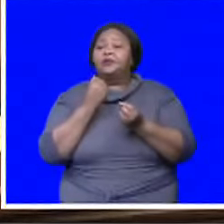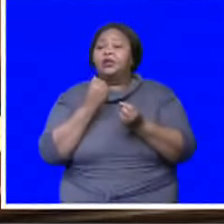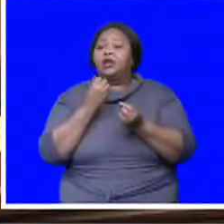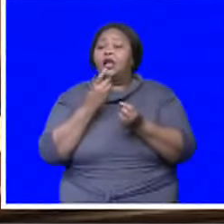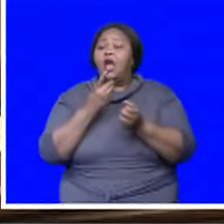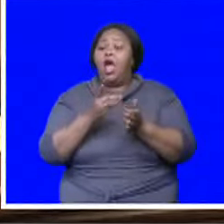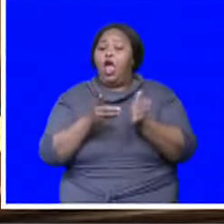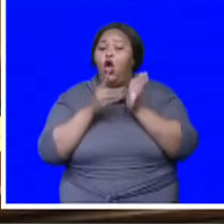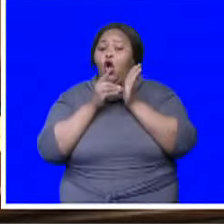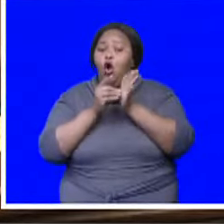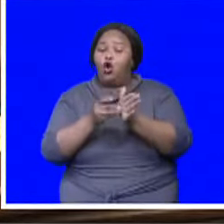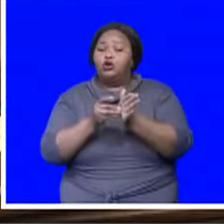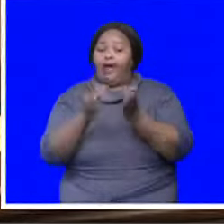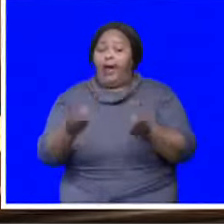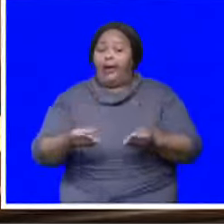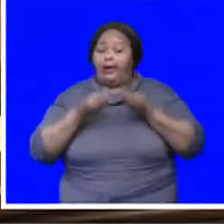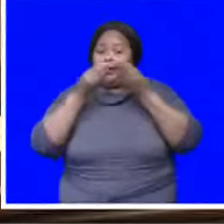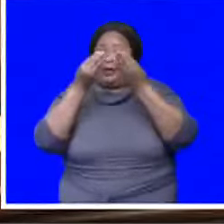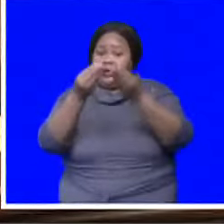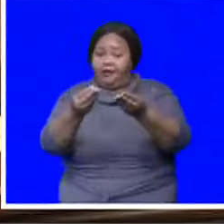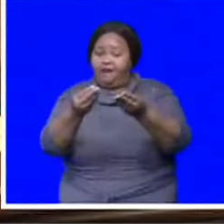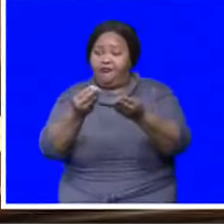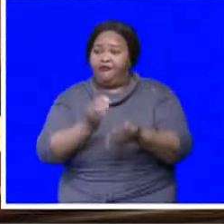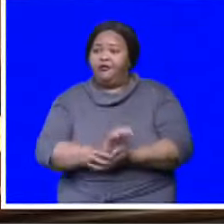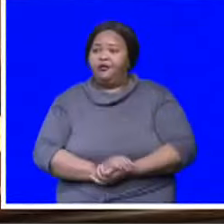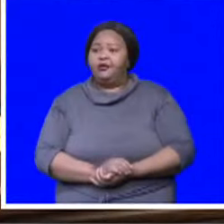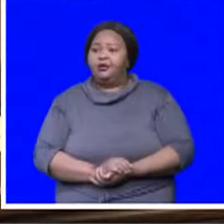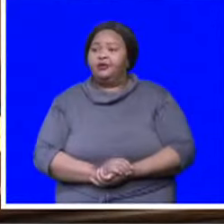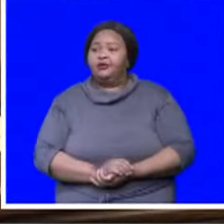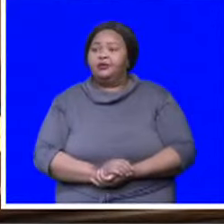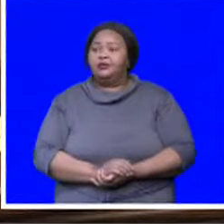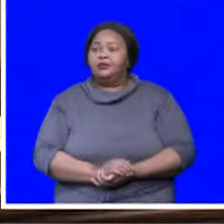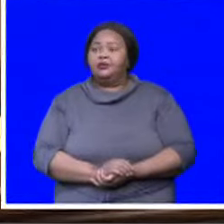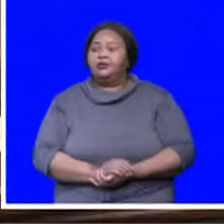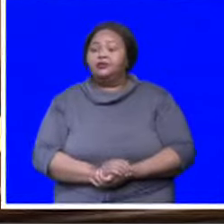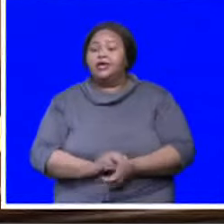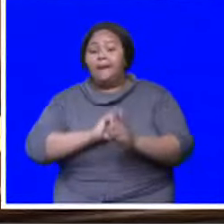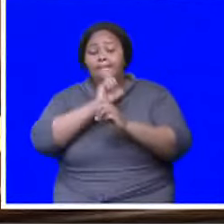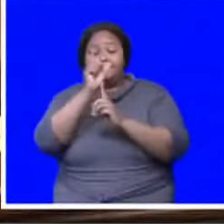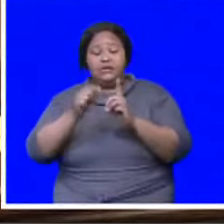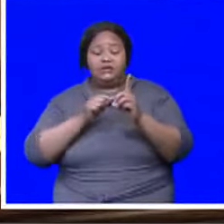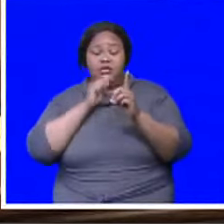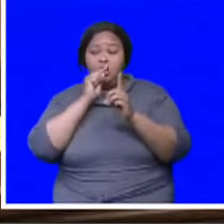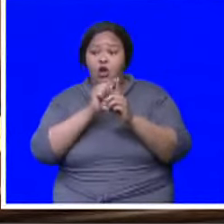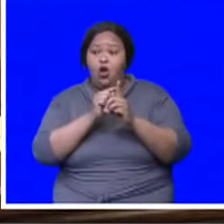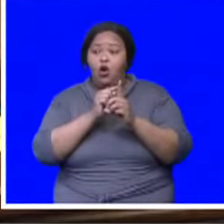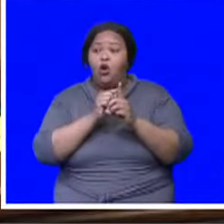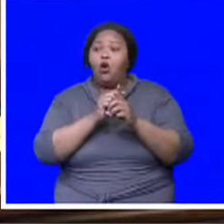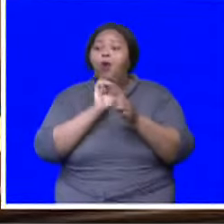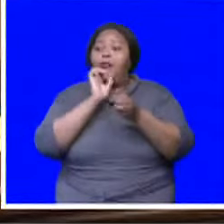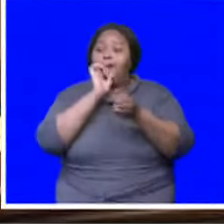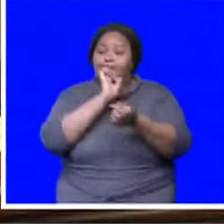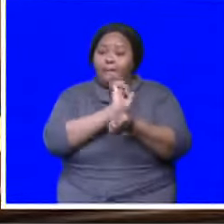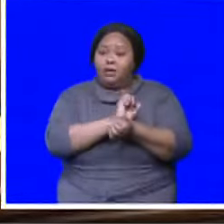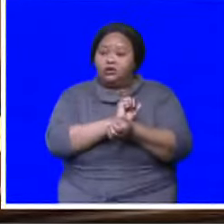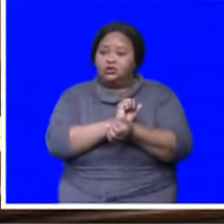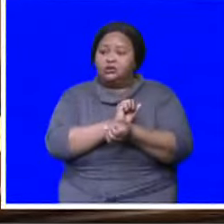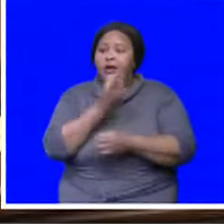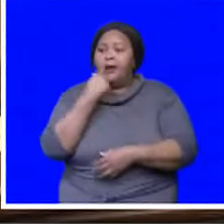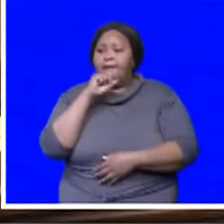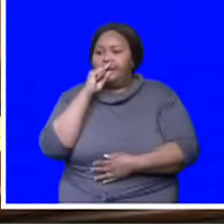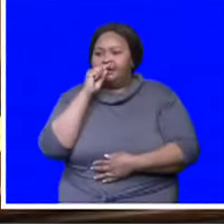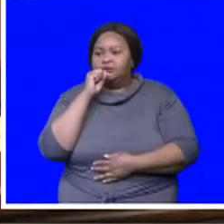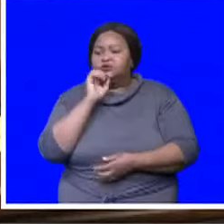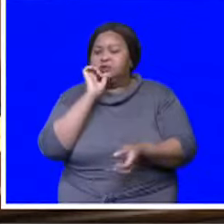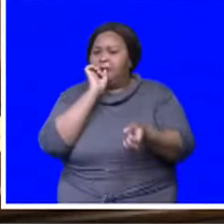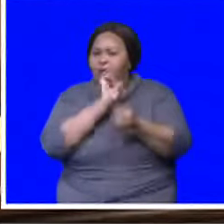the authorizer would say, the Luma can be arrested or detained. It doesn't follow us already